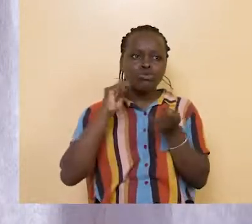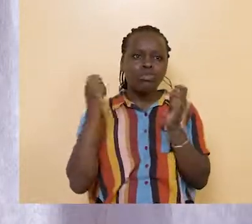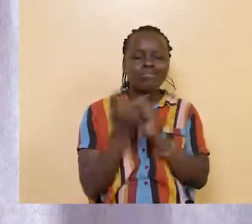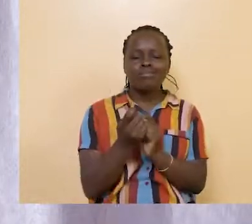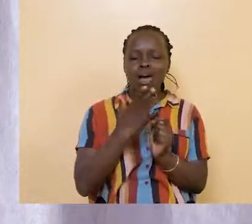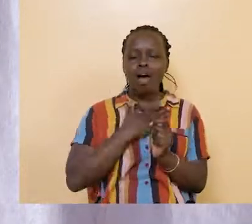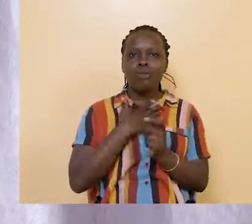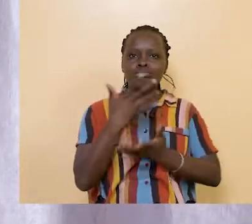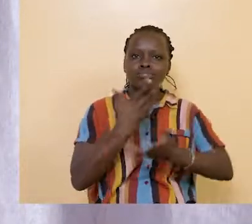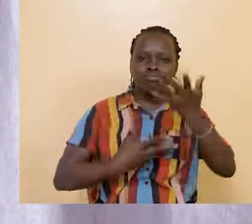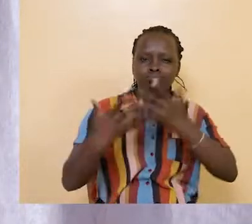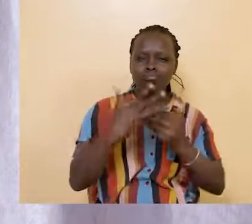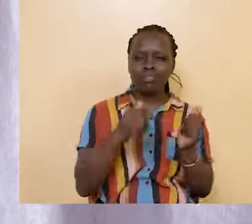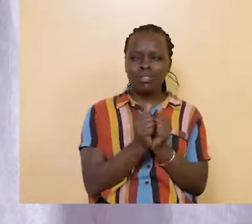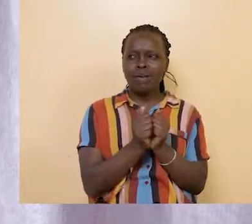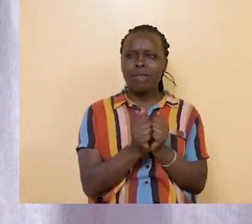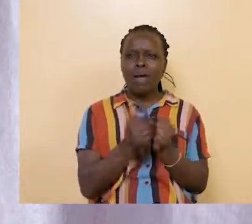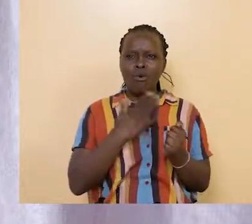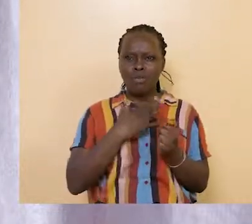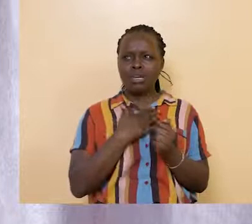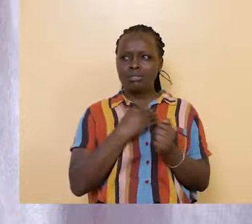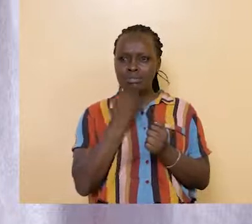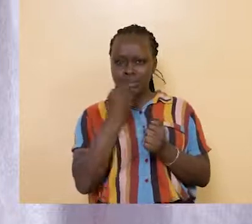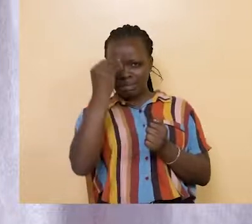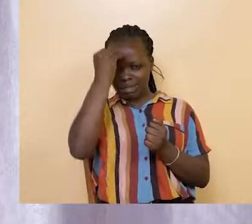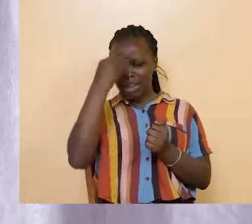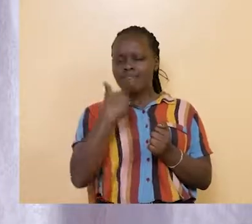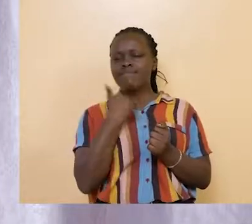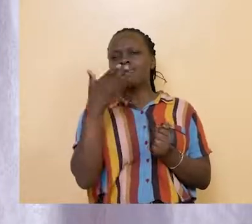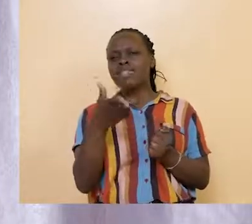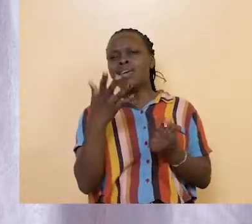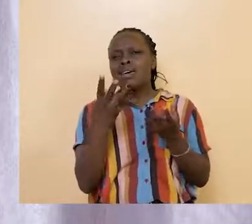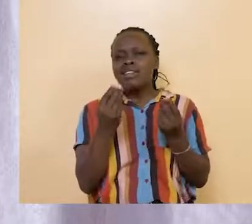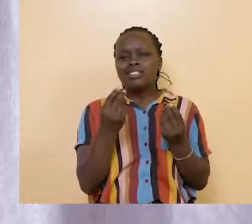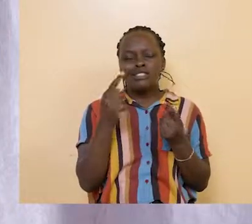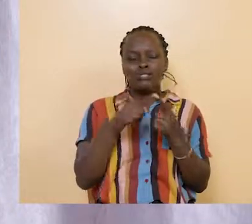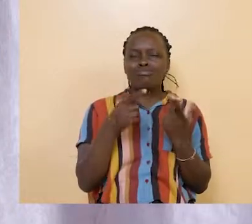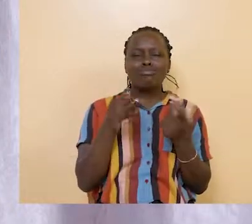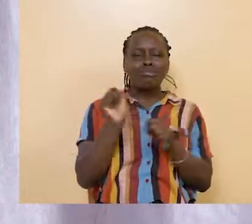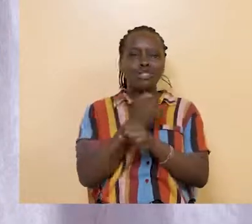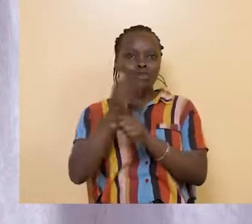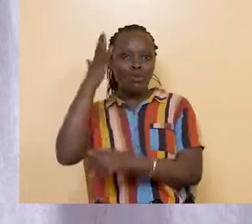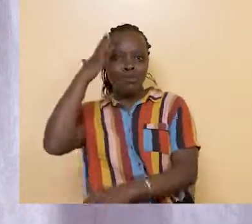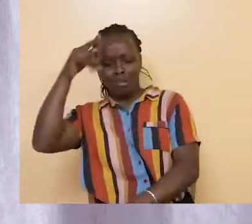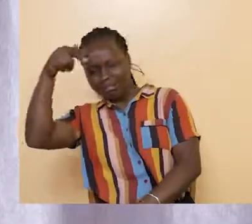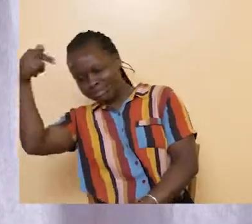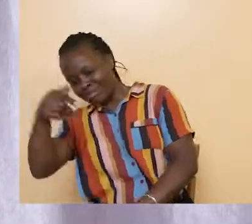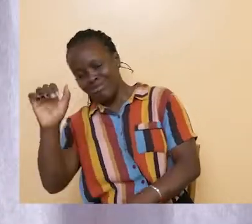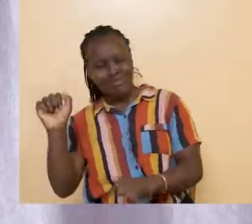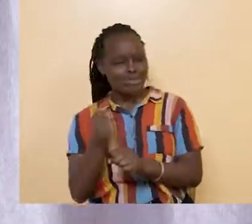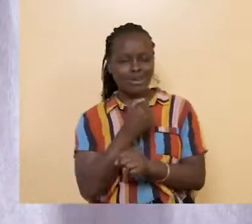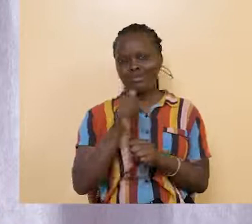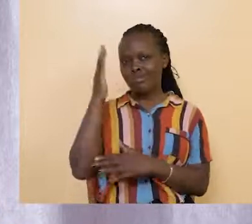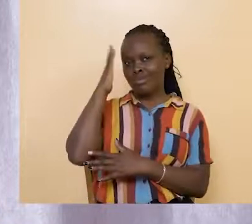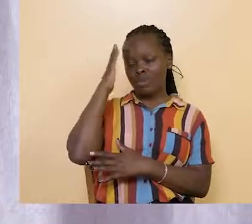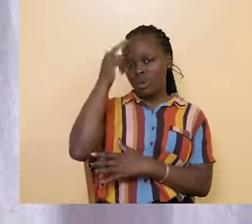changed our interactions, and superficiality is just the norm. It's easy to really not know what's going on with anyone